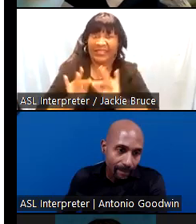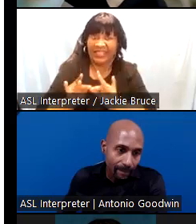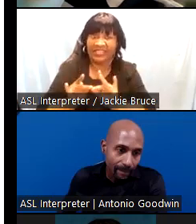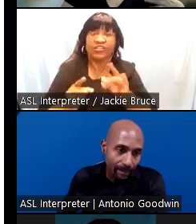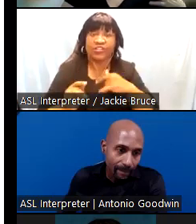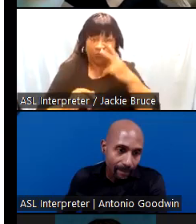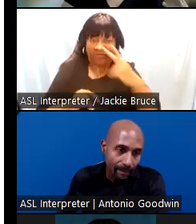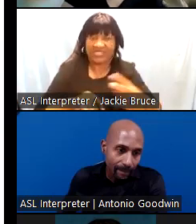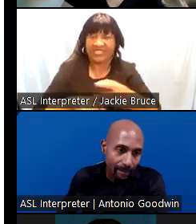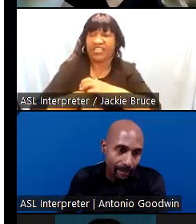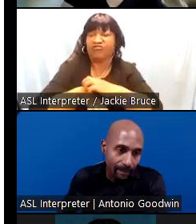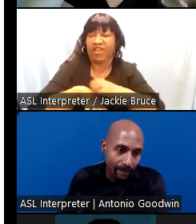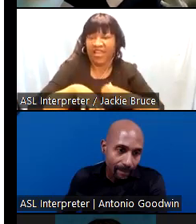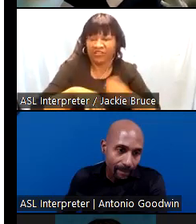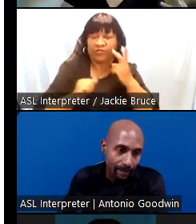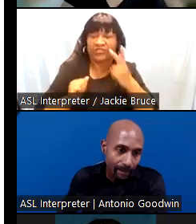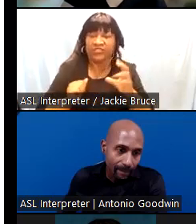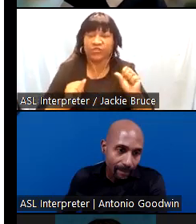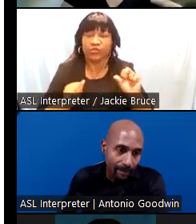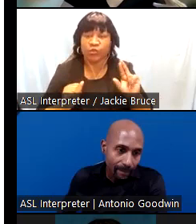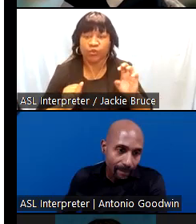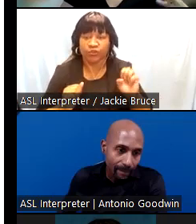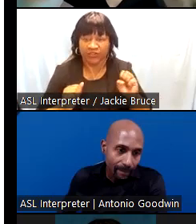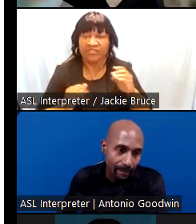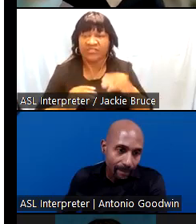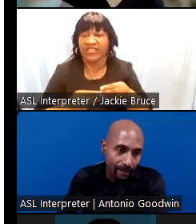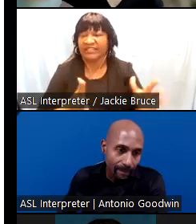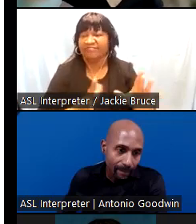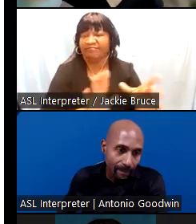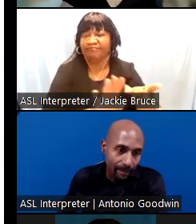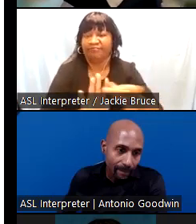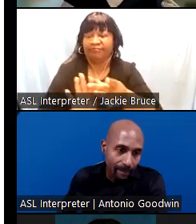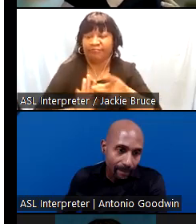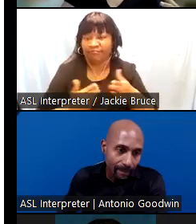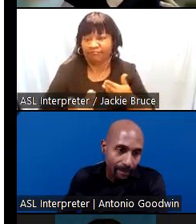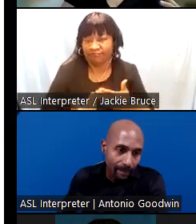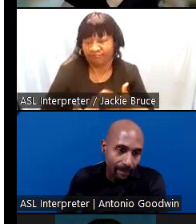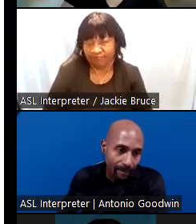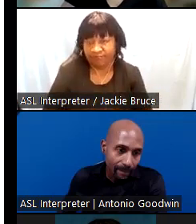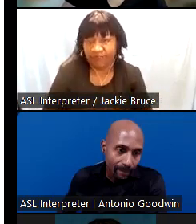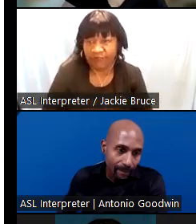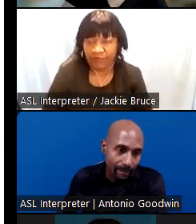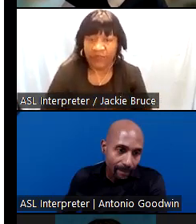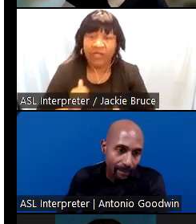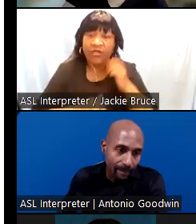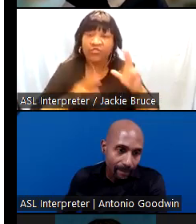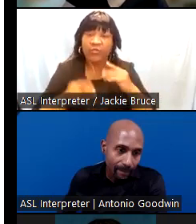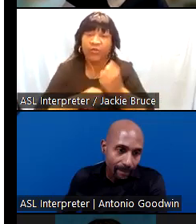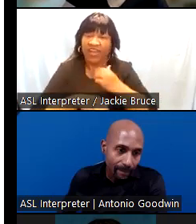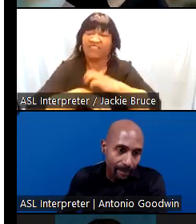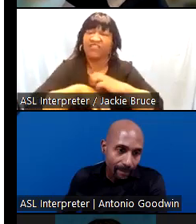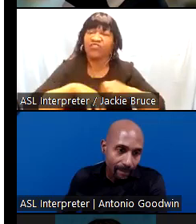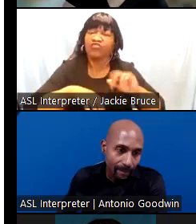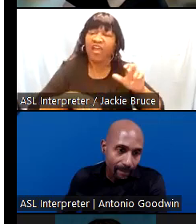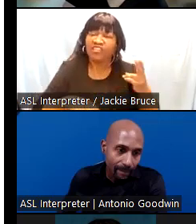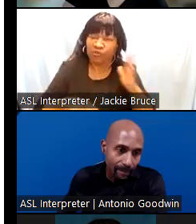and sores appear. What we're still learning is most people are going to get rashes and the